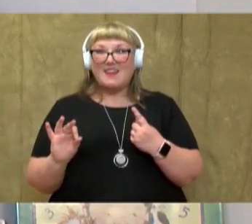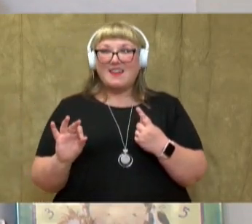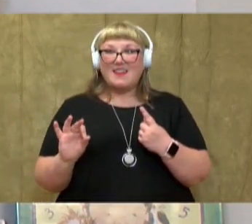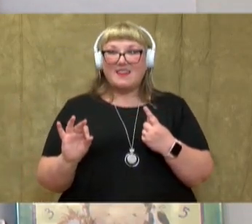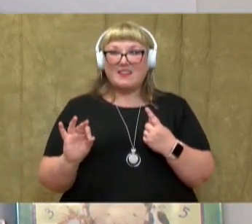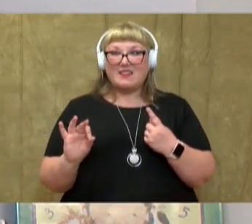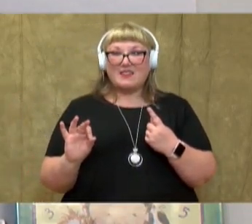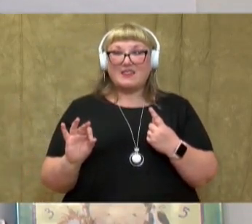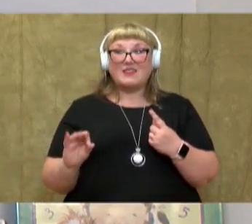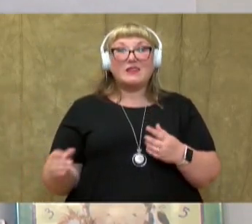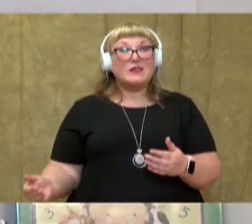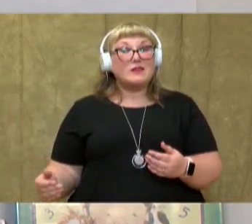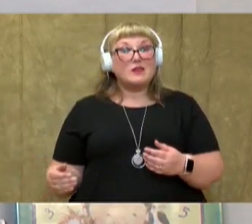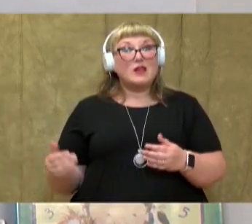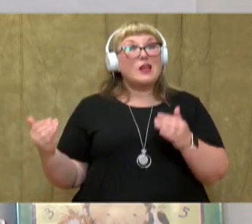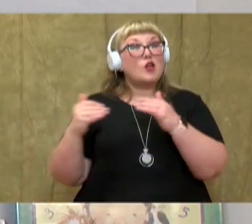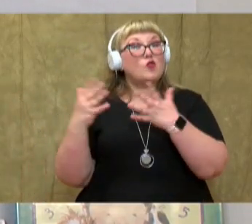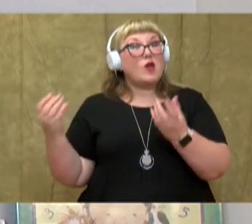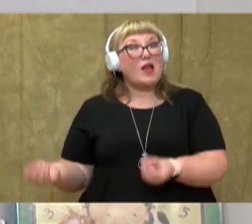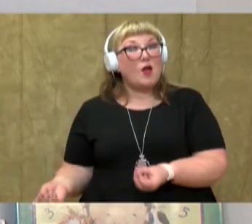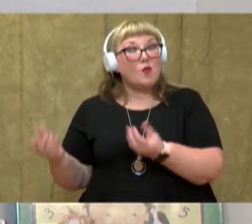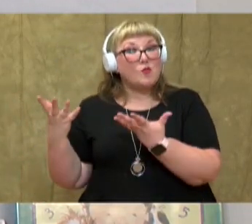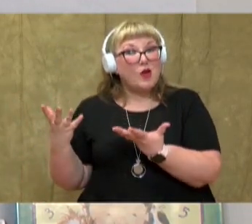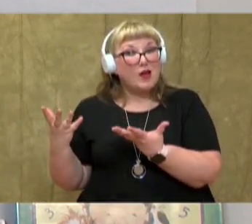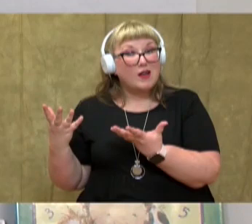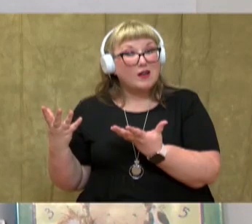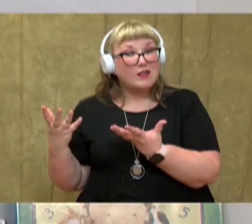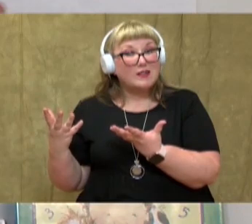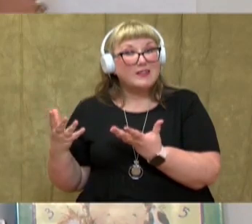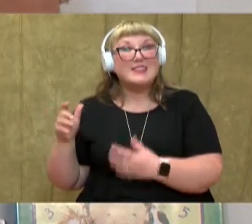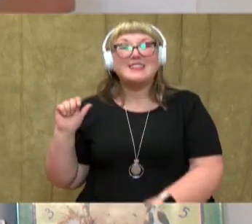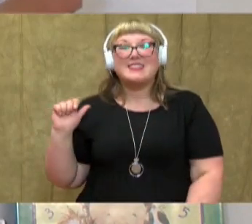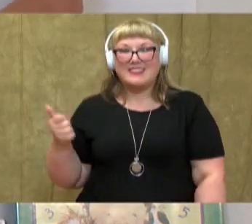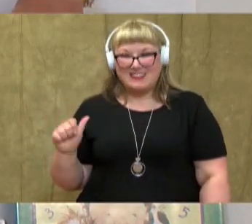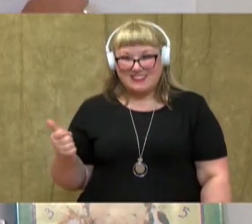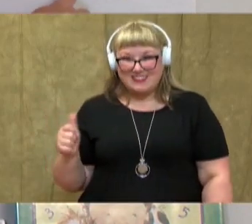9. And that equals how many guinea pigs altogether?